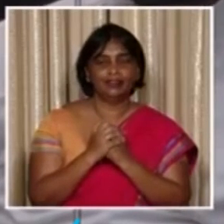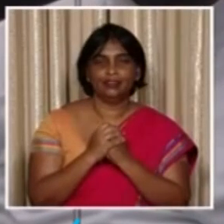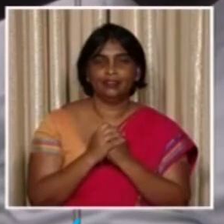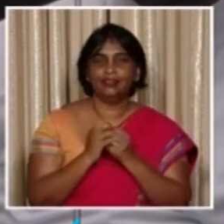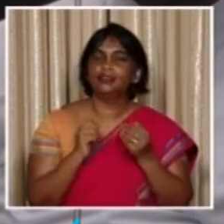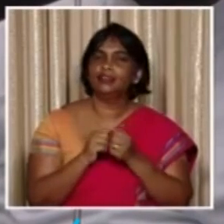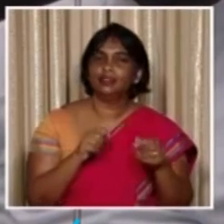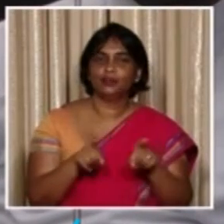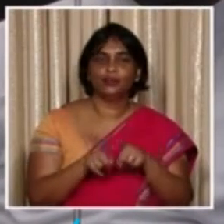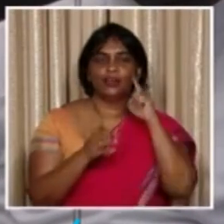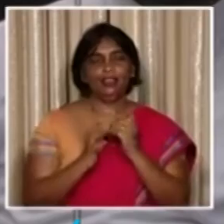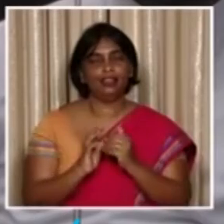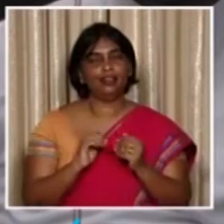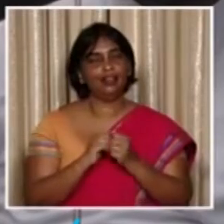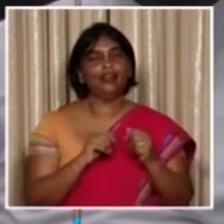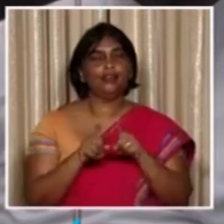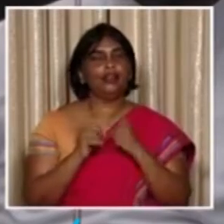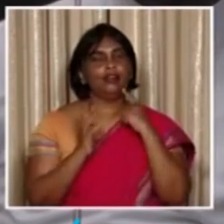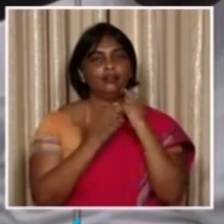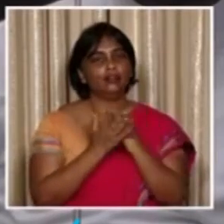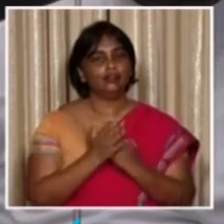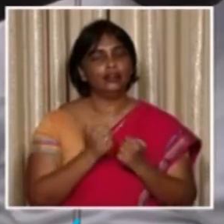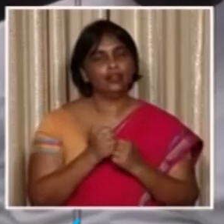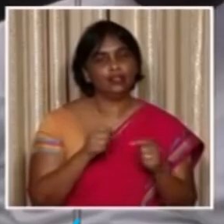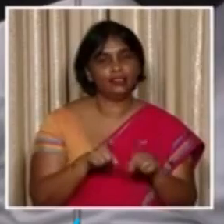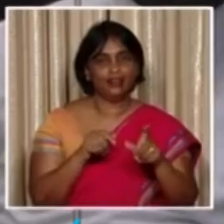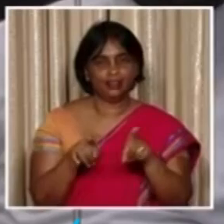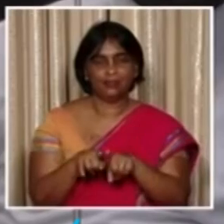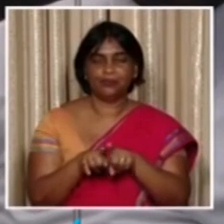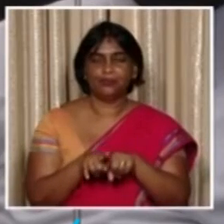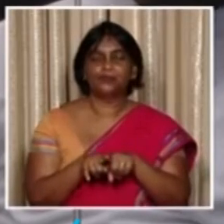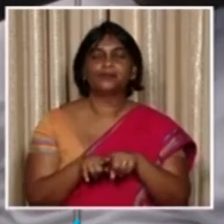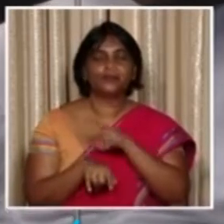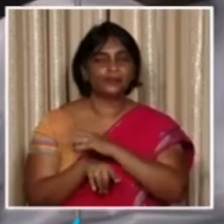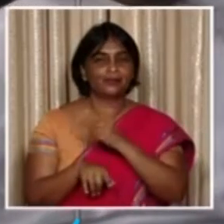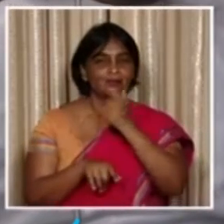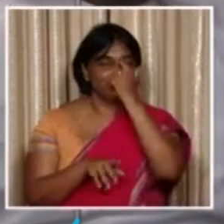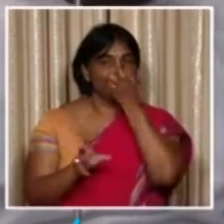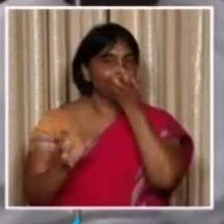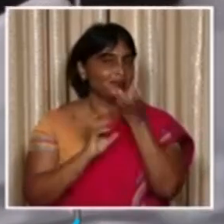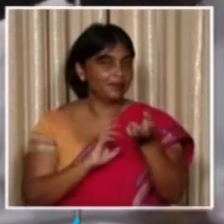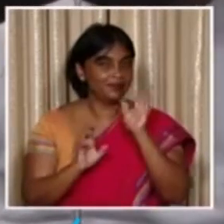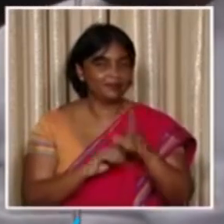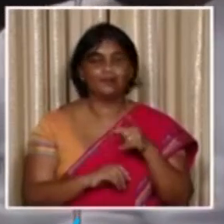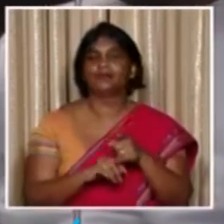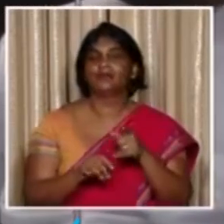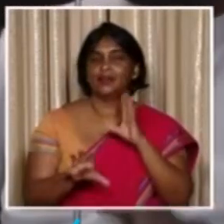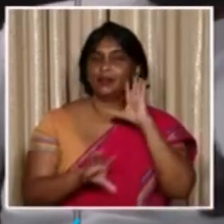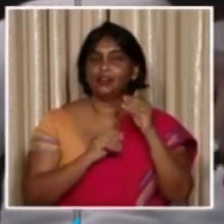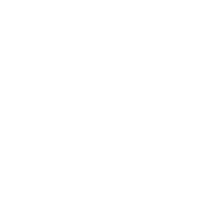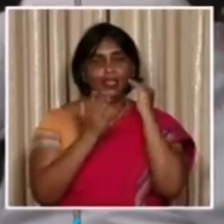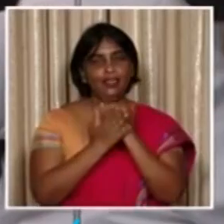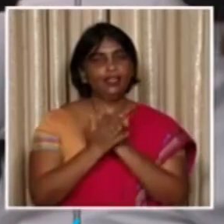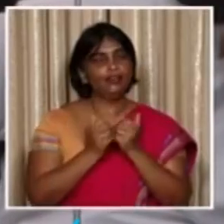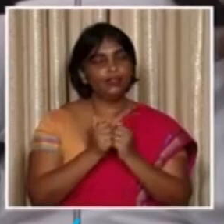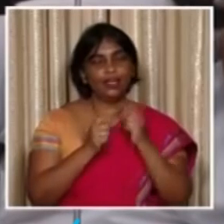as the cardinal but I agree with the opposition leader previously a parliament select committee was appointed regarding the easter attacks and those who hate me were appointed